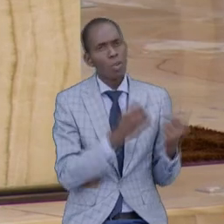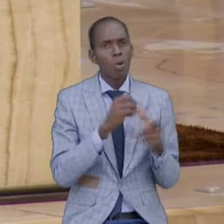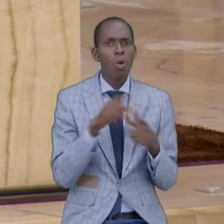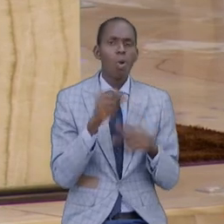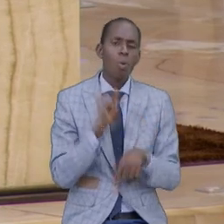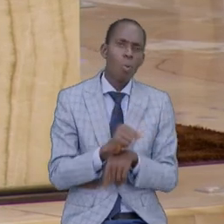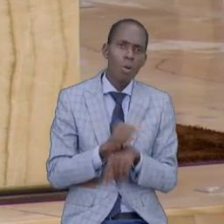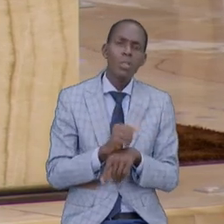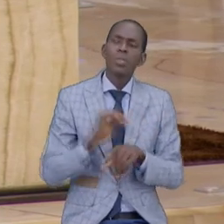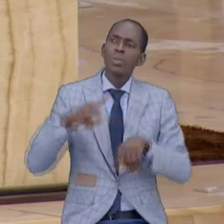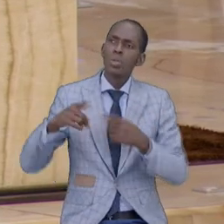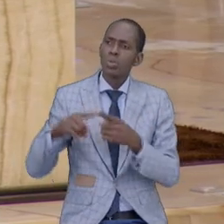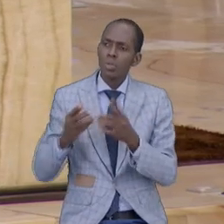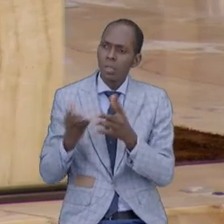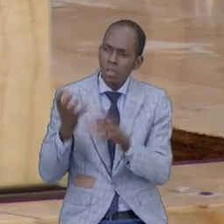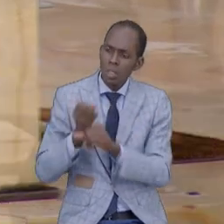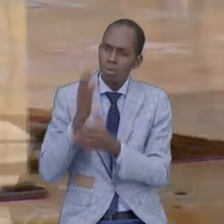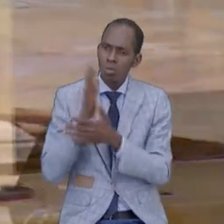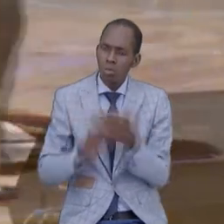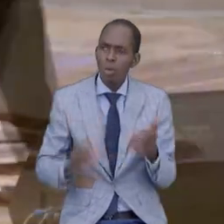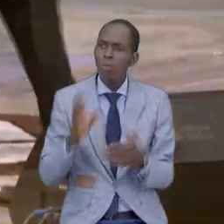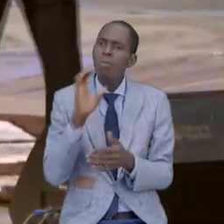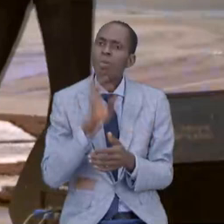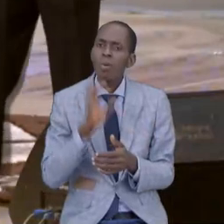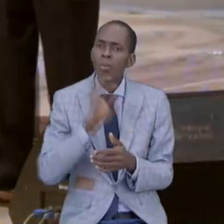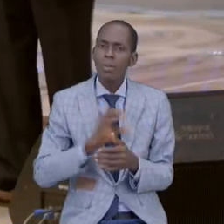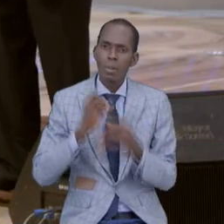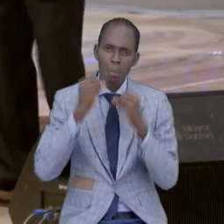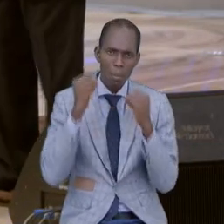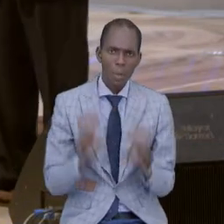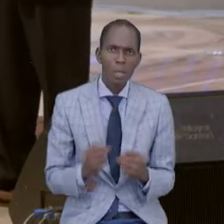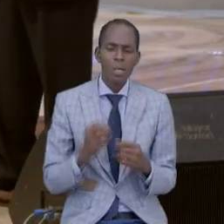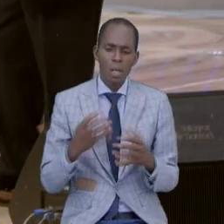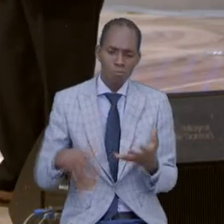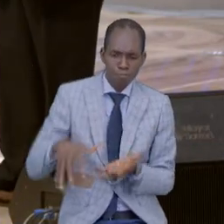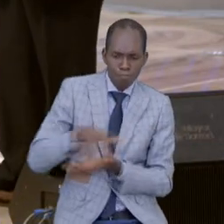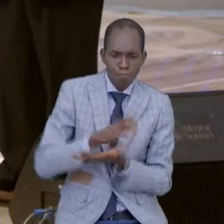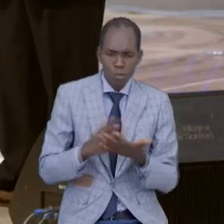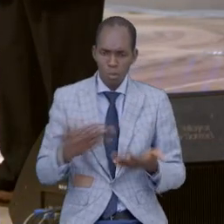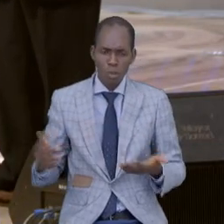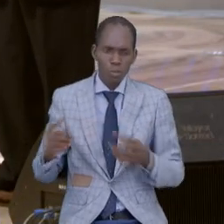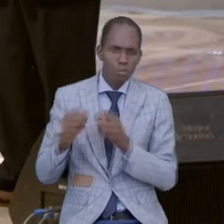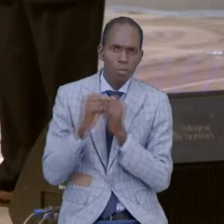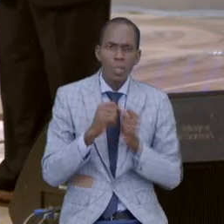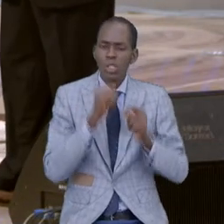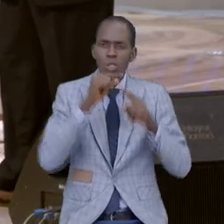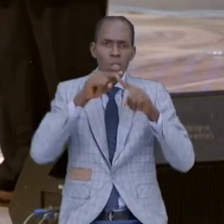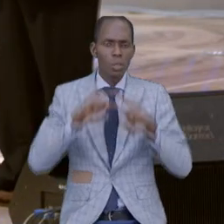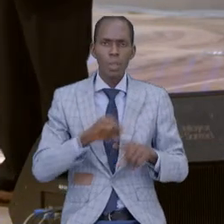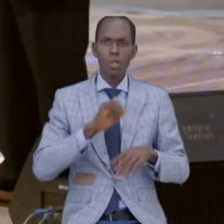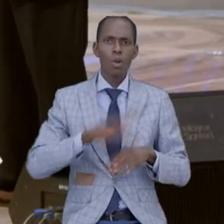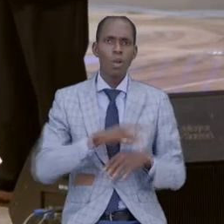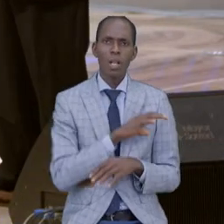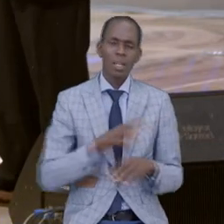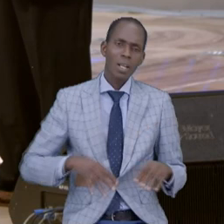to get some occultic power and he's going to burn some things together and he's not depending on Christ and